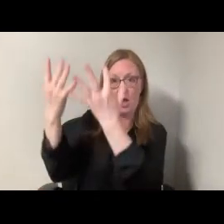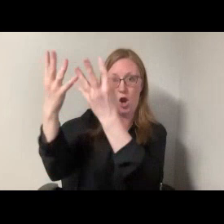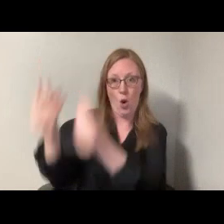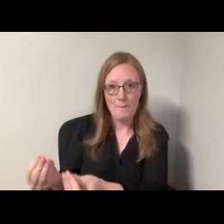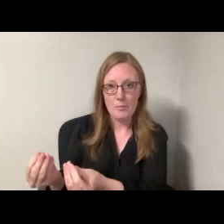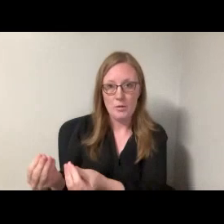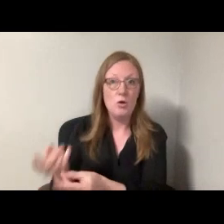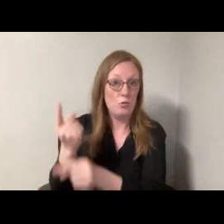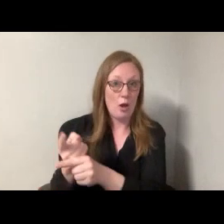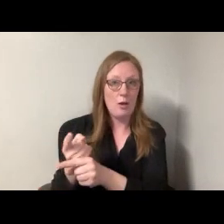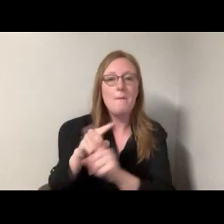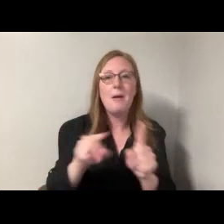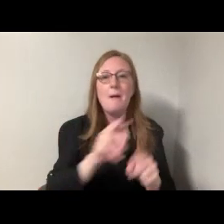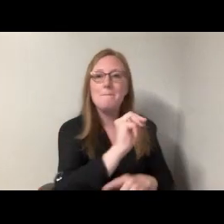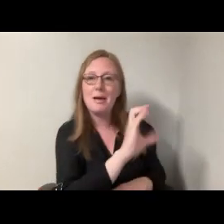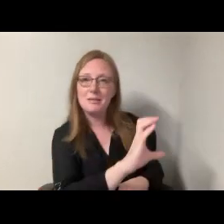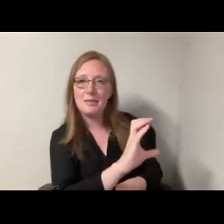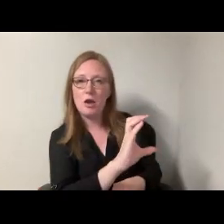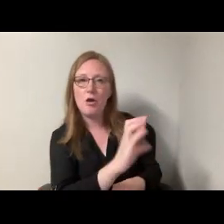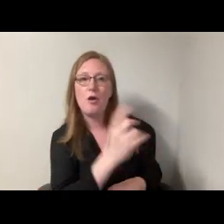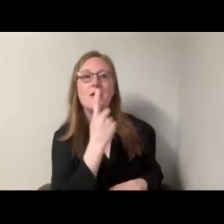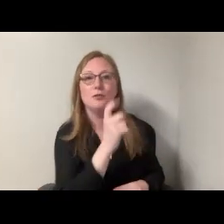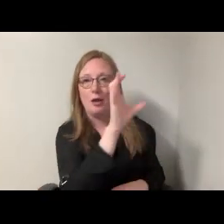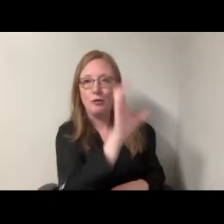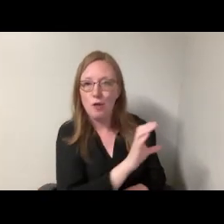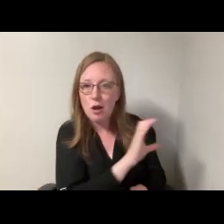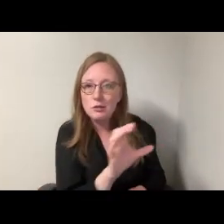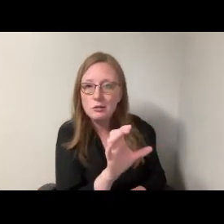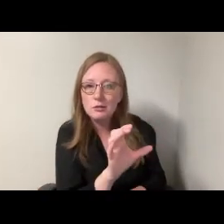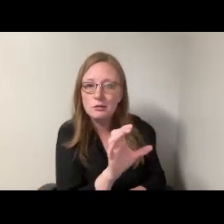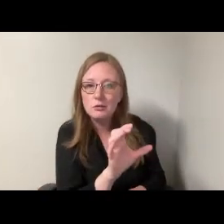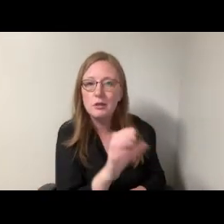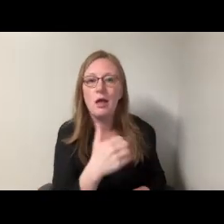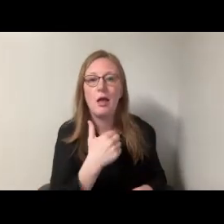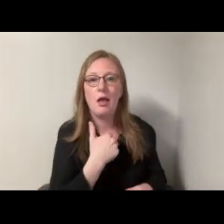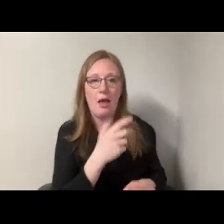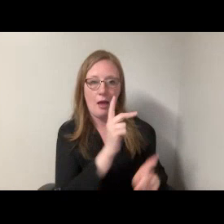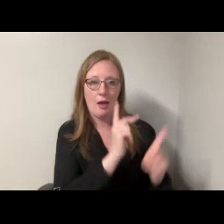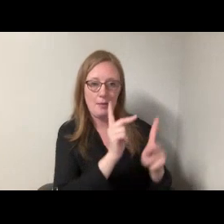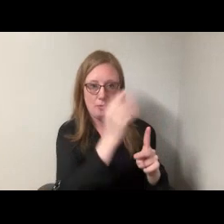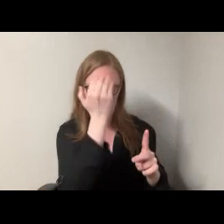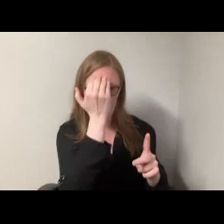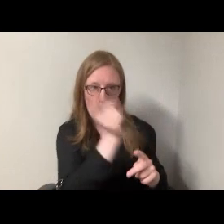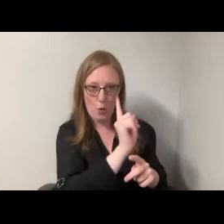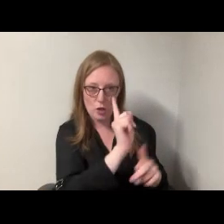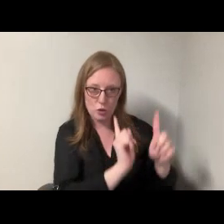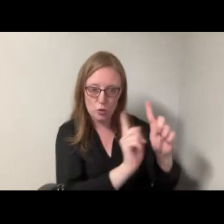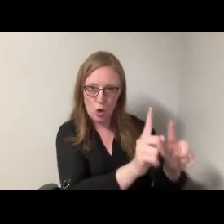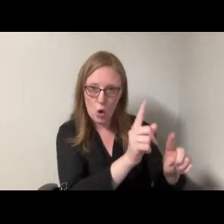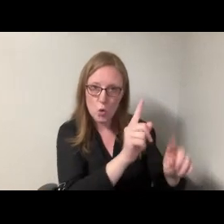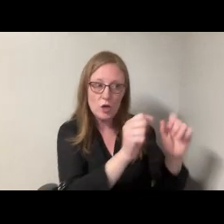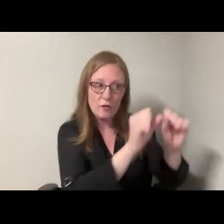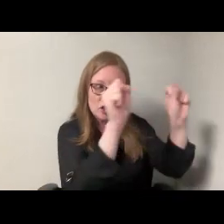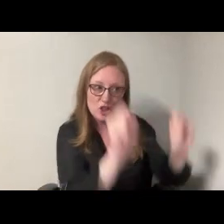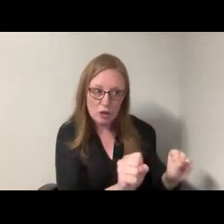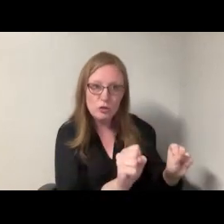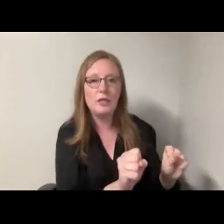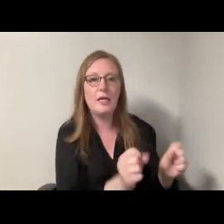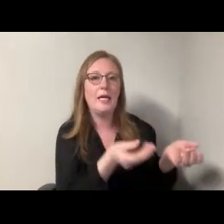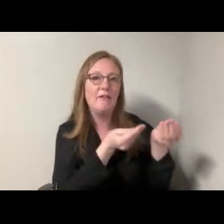got Mass Care, Red Cross has got the capability to do sheltering. A lot of NGOs have the capability to do